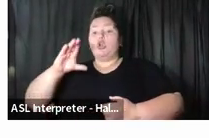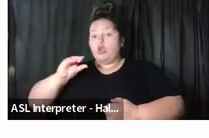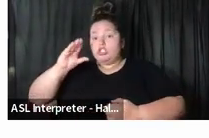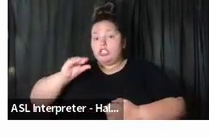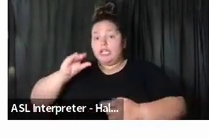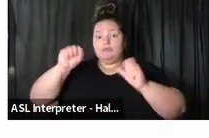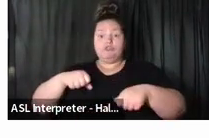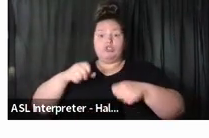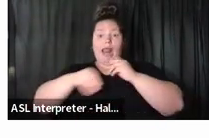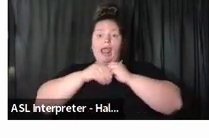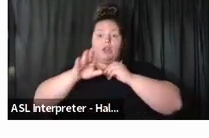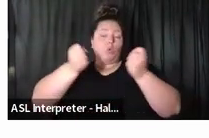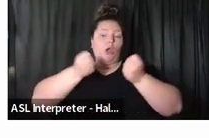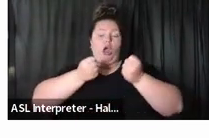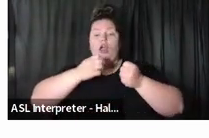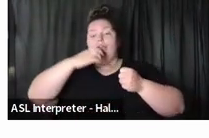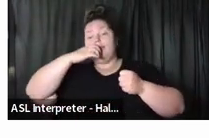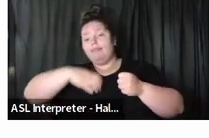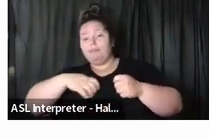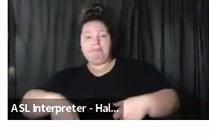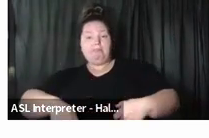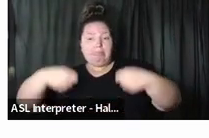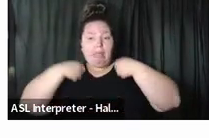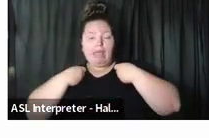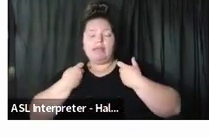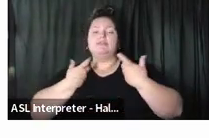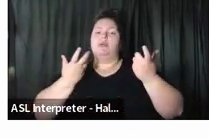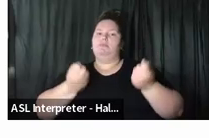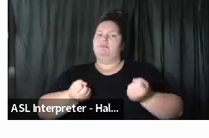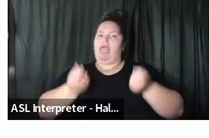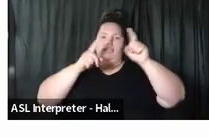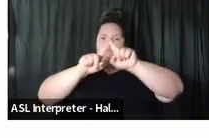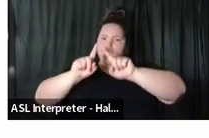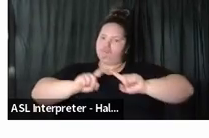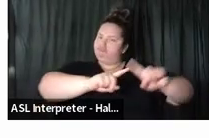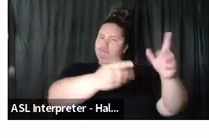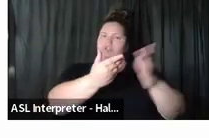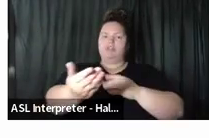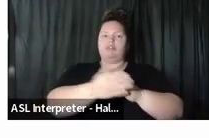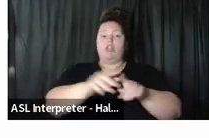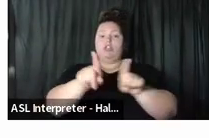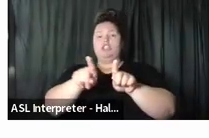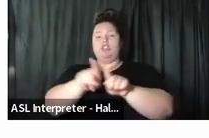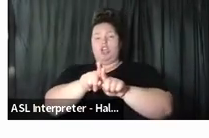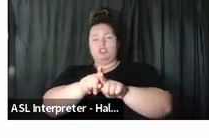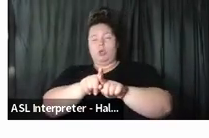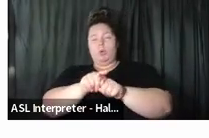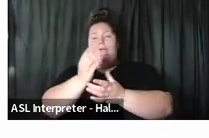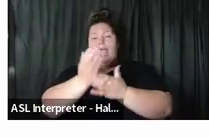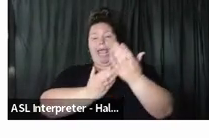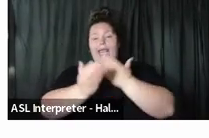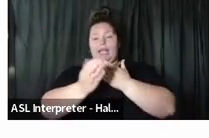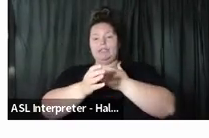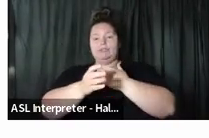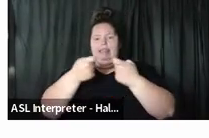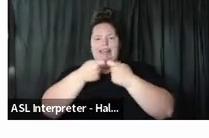car. There's heated blankets, so many different devices. And then there's also like a handheld warmer that's electric. That